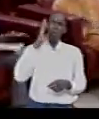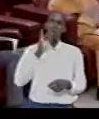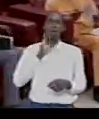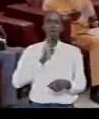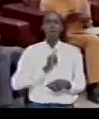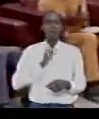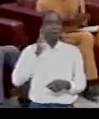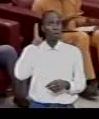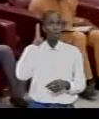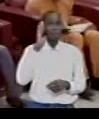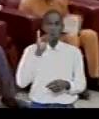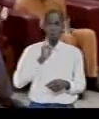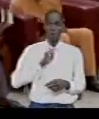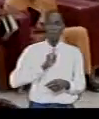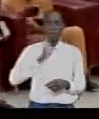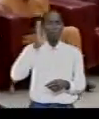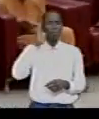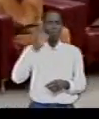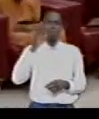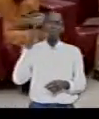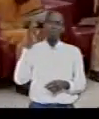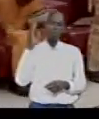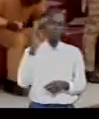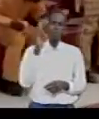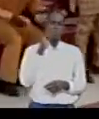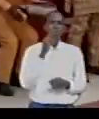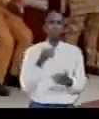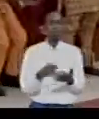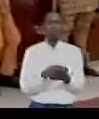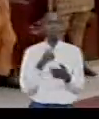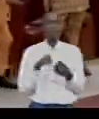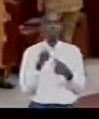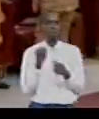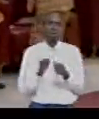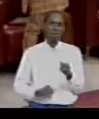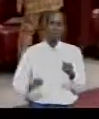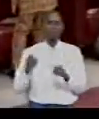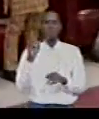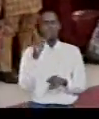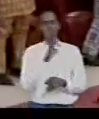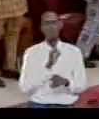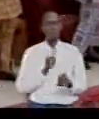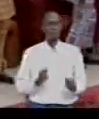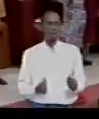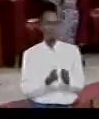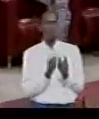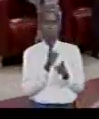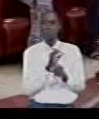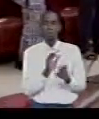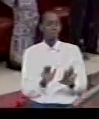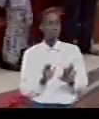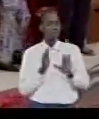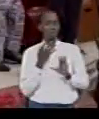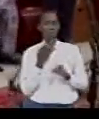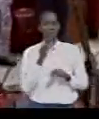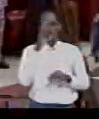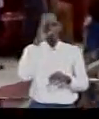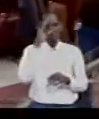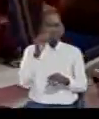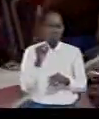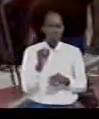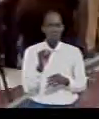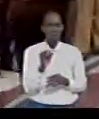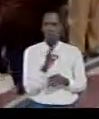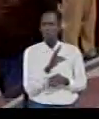I will preach the gospel to every creature I come across. No fear of man.